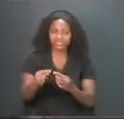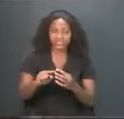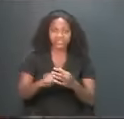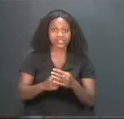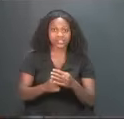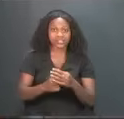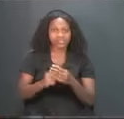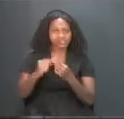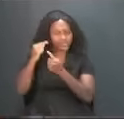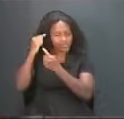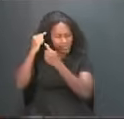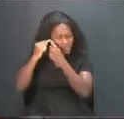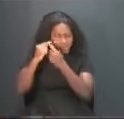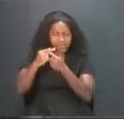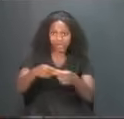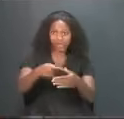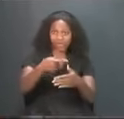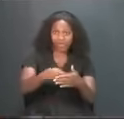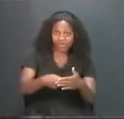estimate,